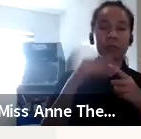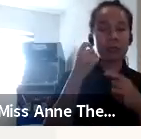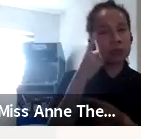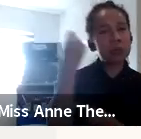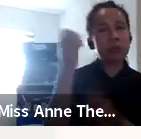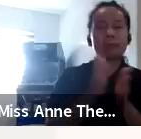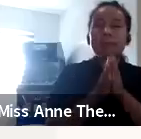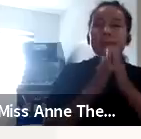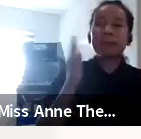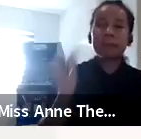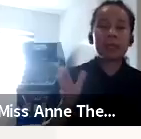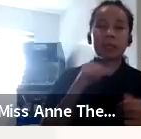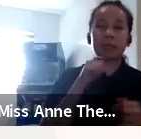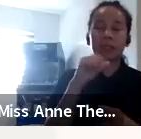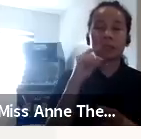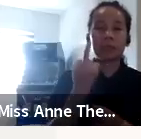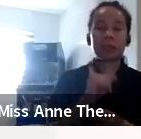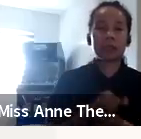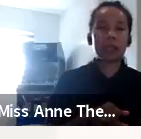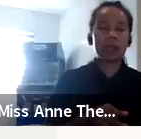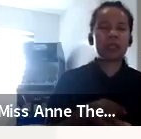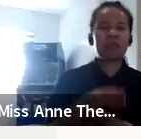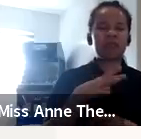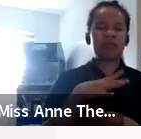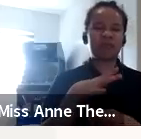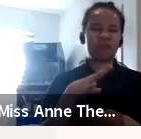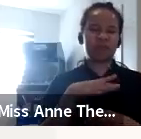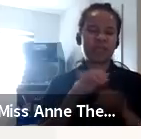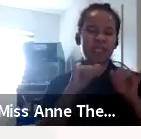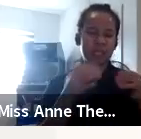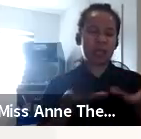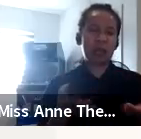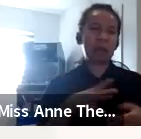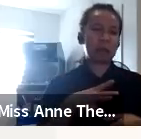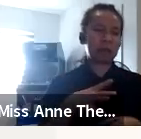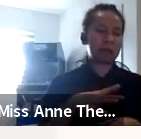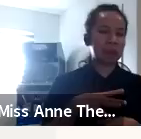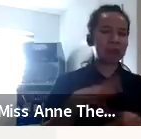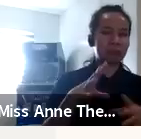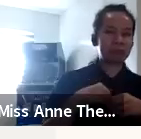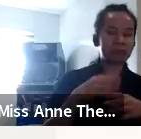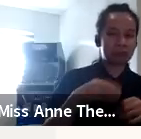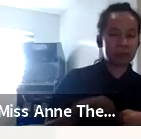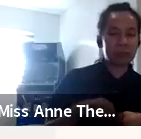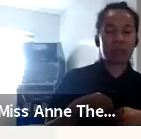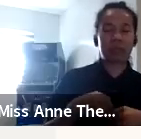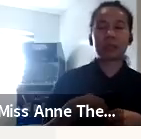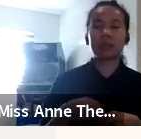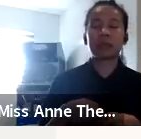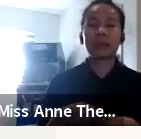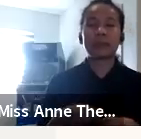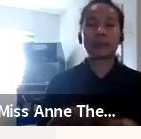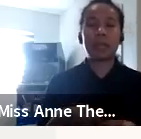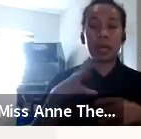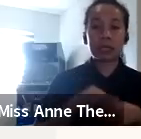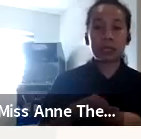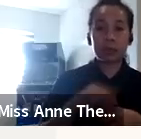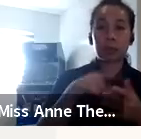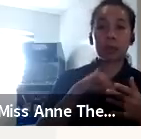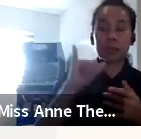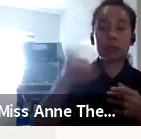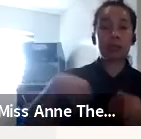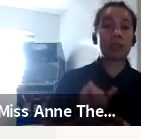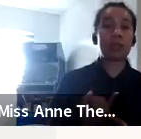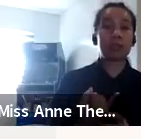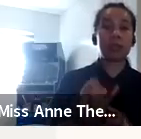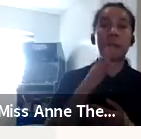bigger and not to settle for what is just. You know what is just. But they can be